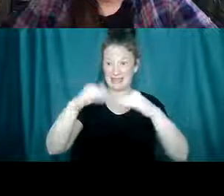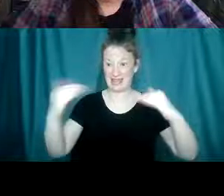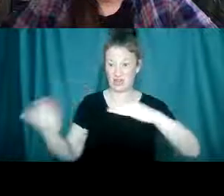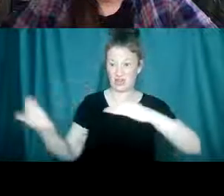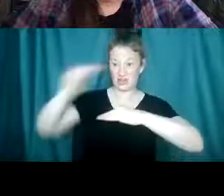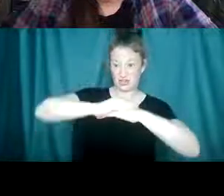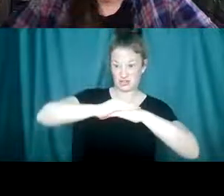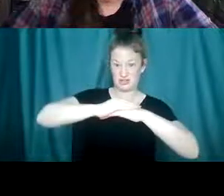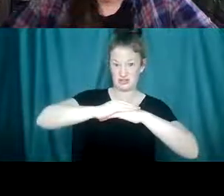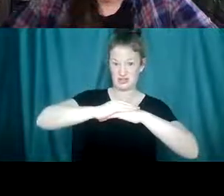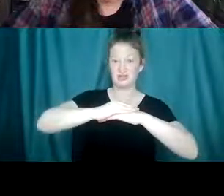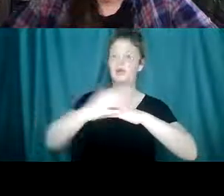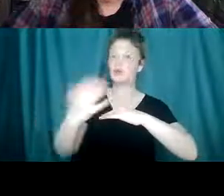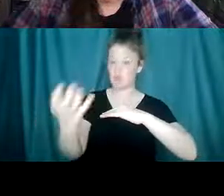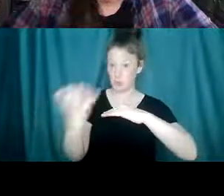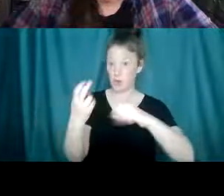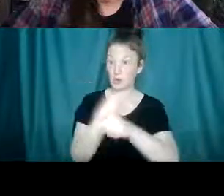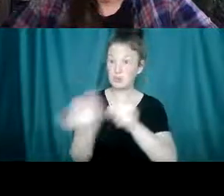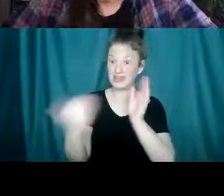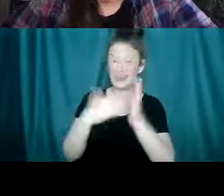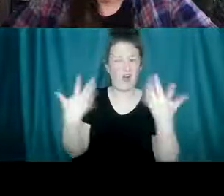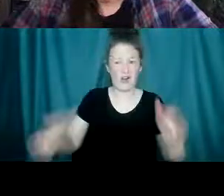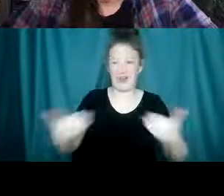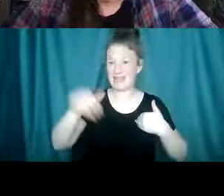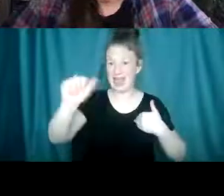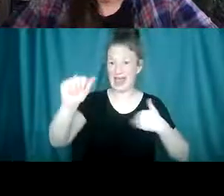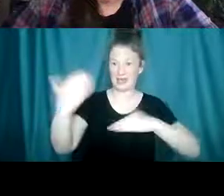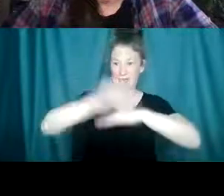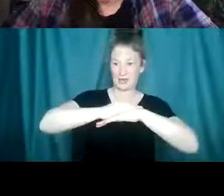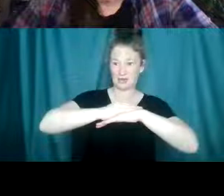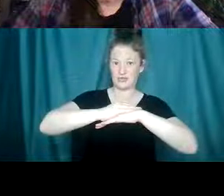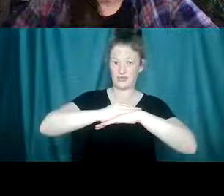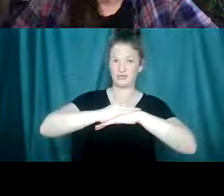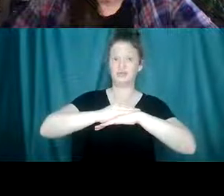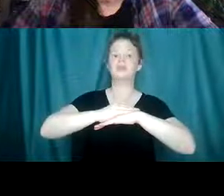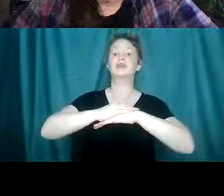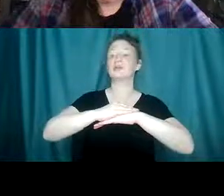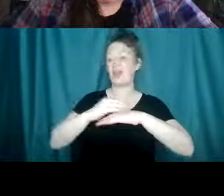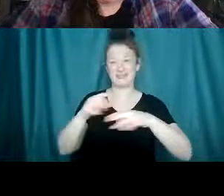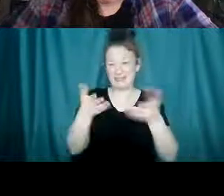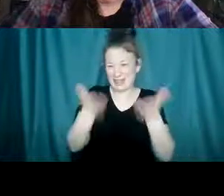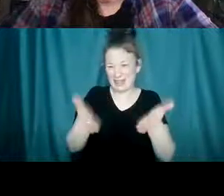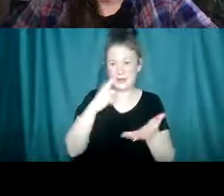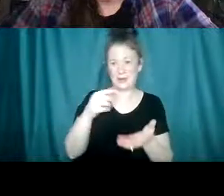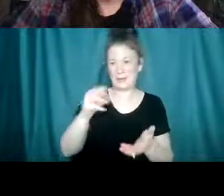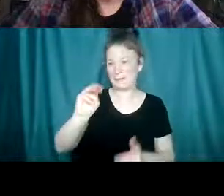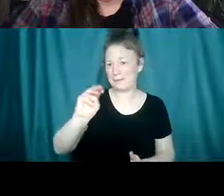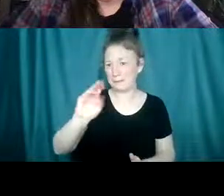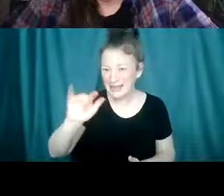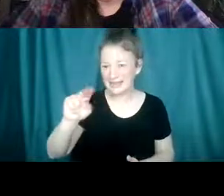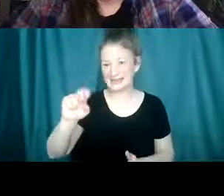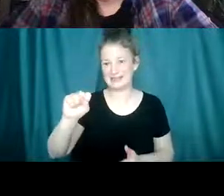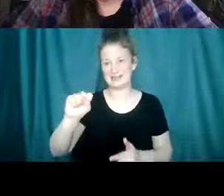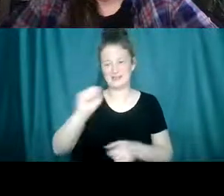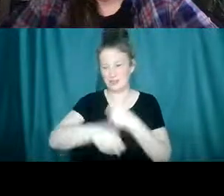any of these reservoirs, they're already in place and they're already intact for millions of years when the oil has